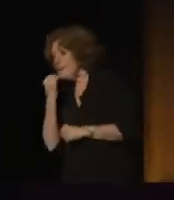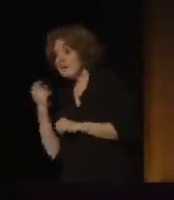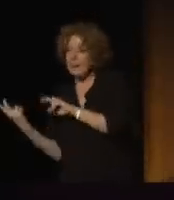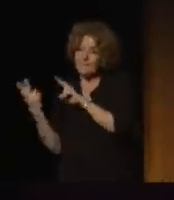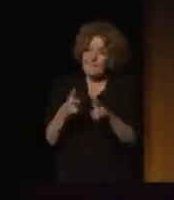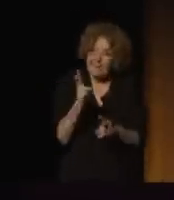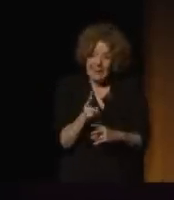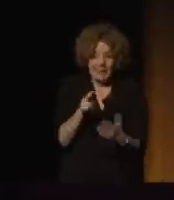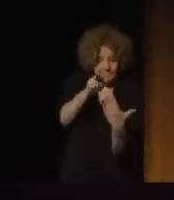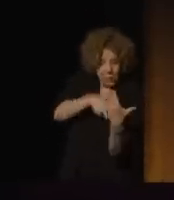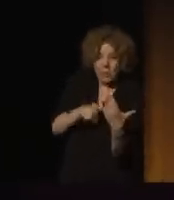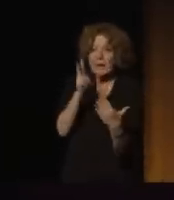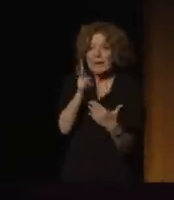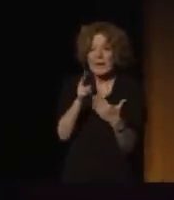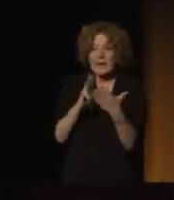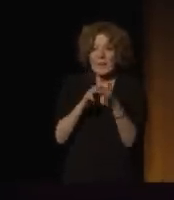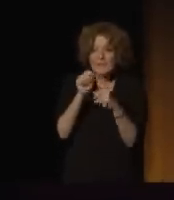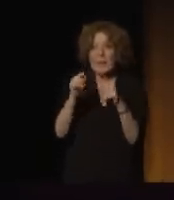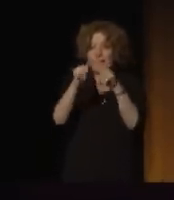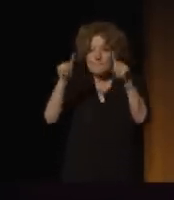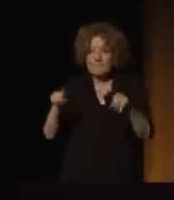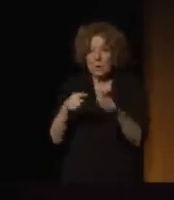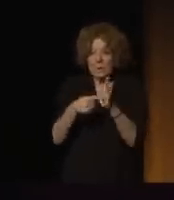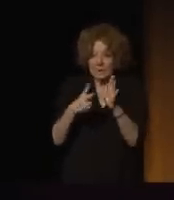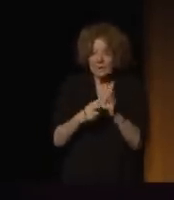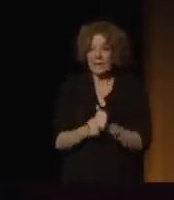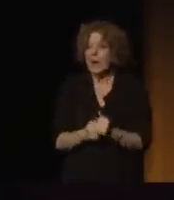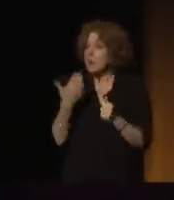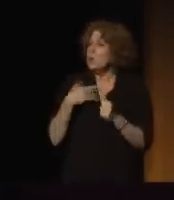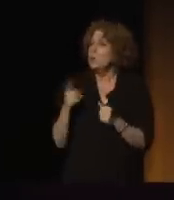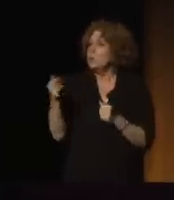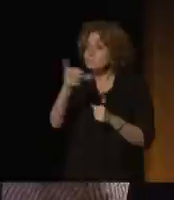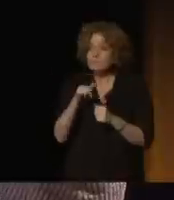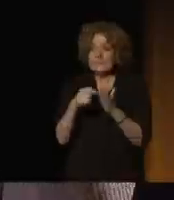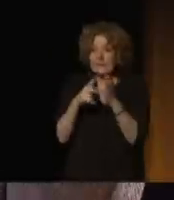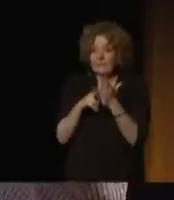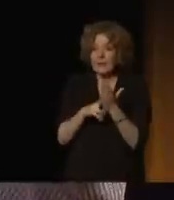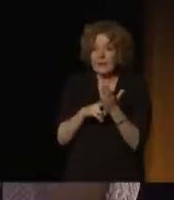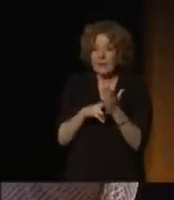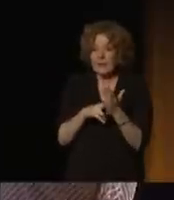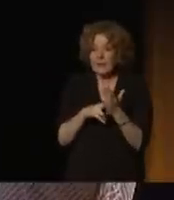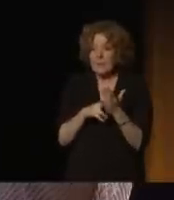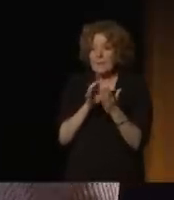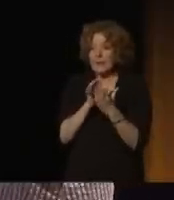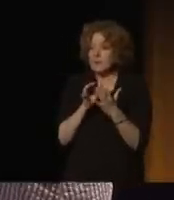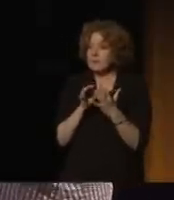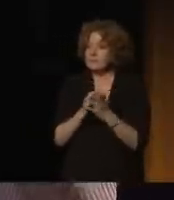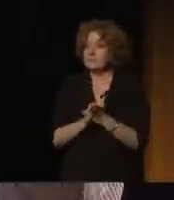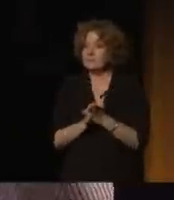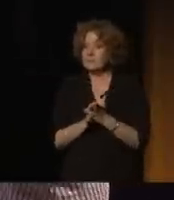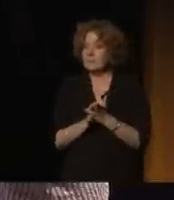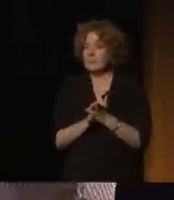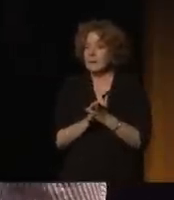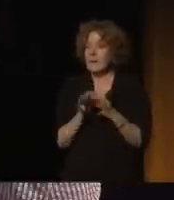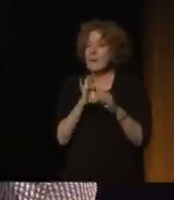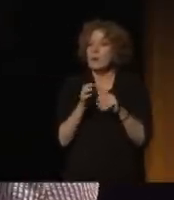back out. I look at it. And well, they did something that I don't know what TV network this was. They're not supposed to. Call